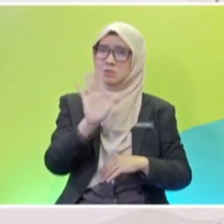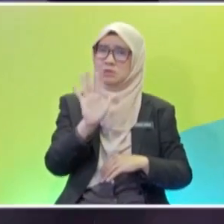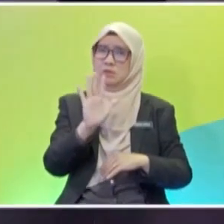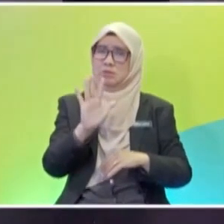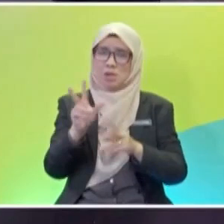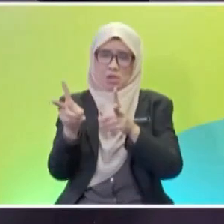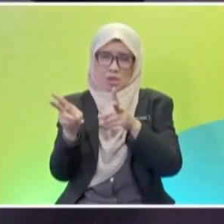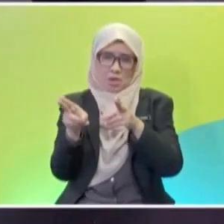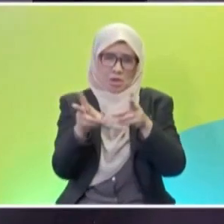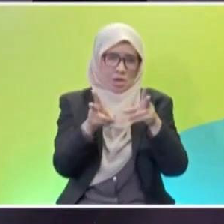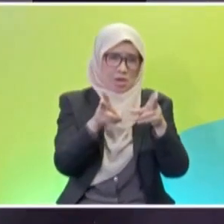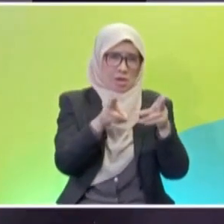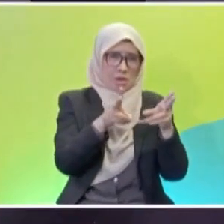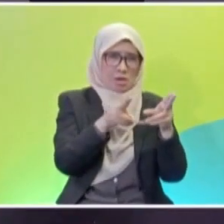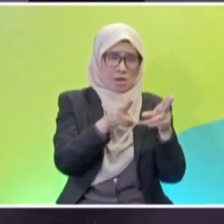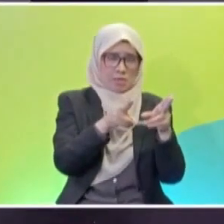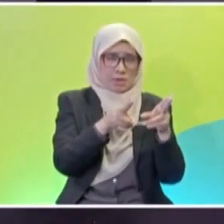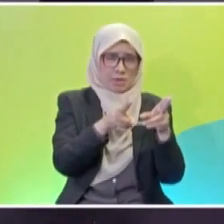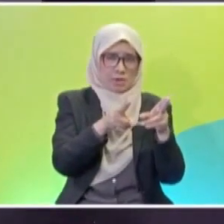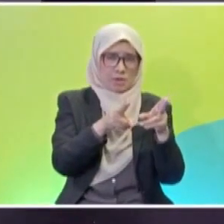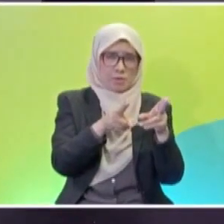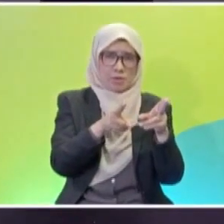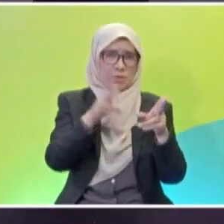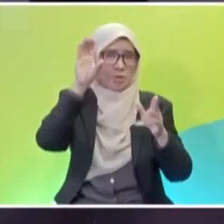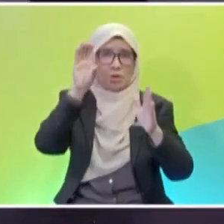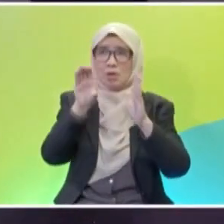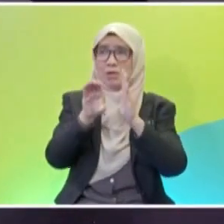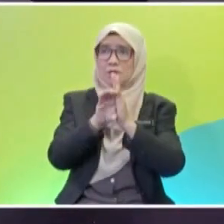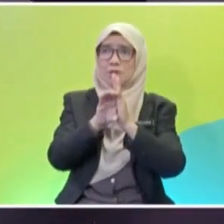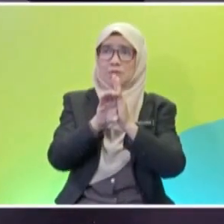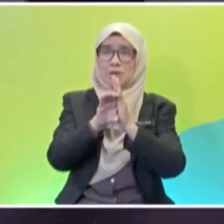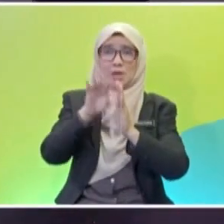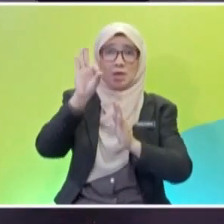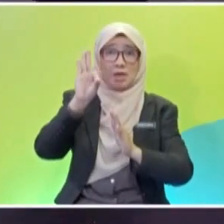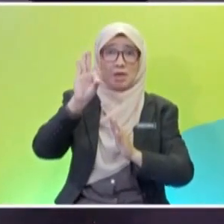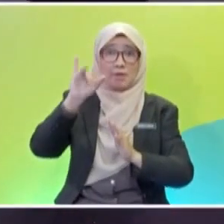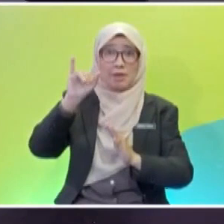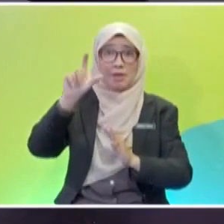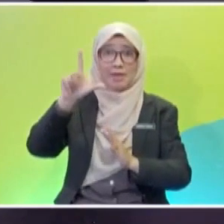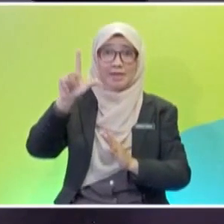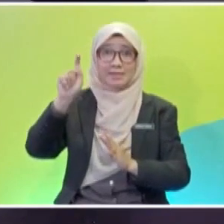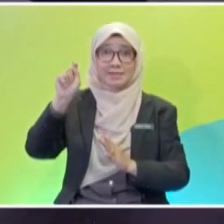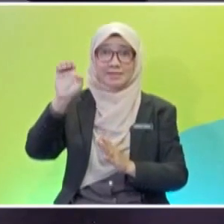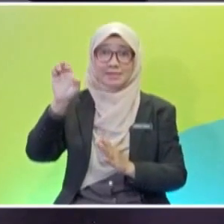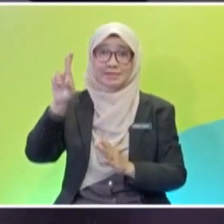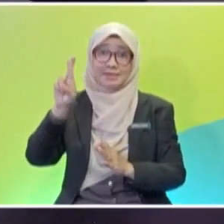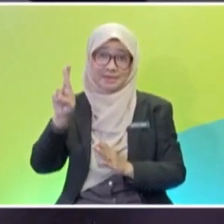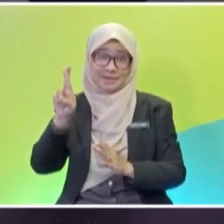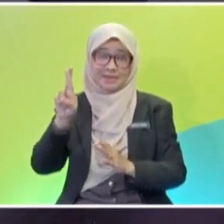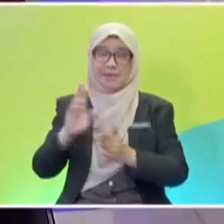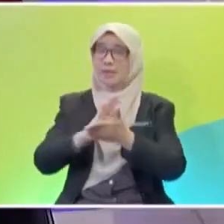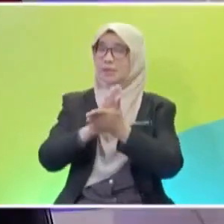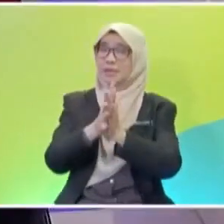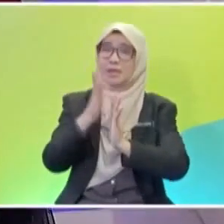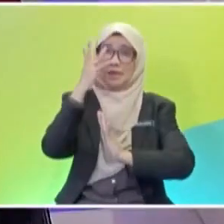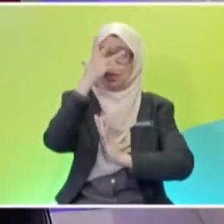people like to use a lot of filters on all kinds of applications nowadays. Yes. But be yourself, be your beautiful self, and it